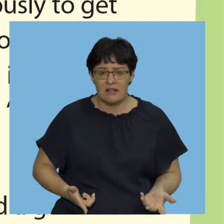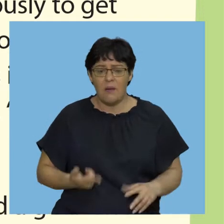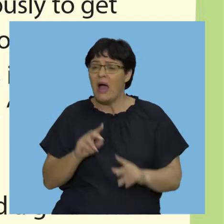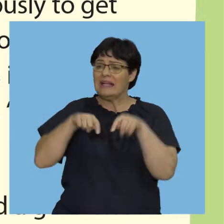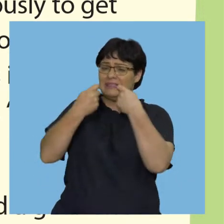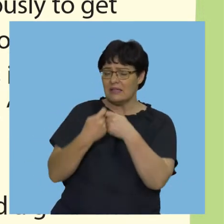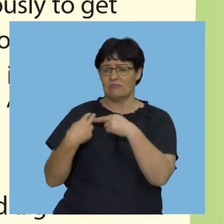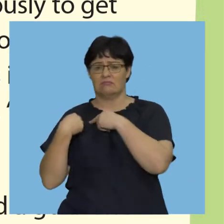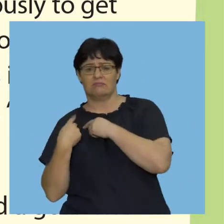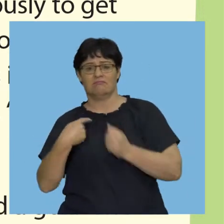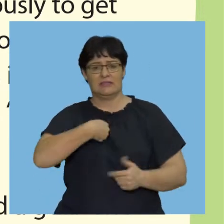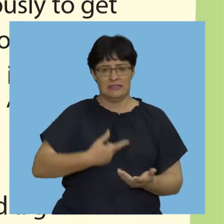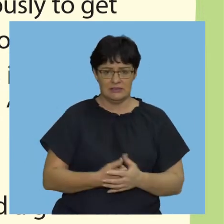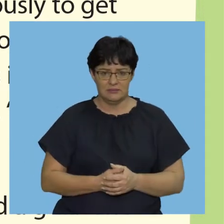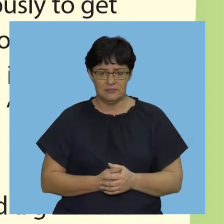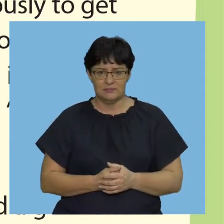team relies on me.